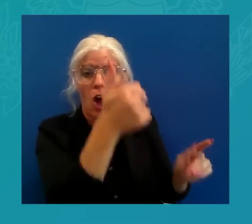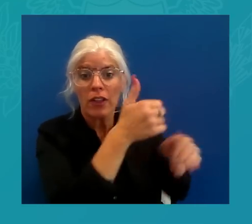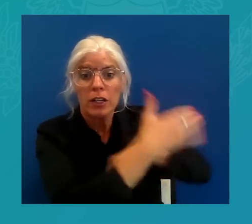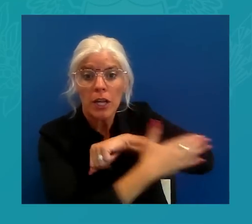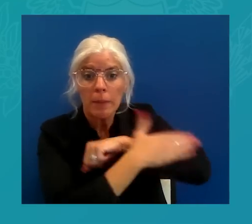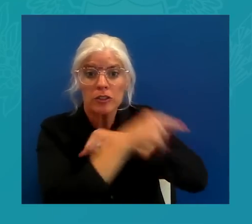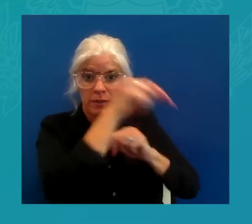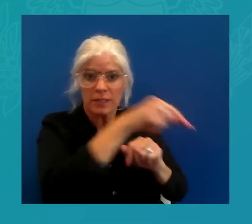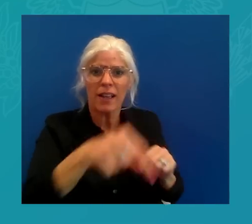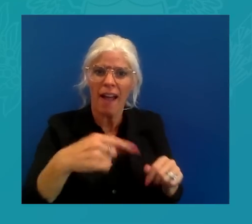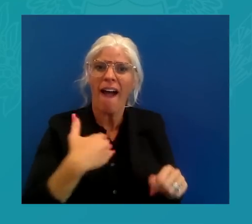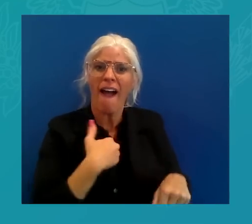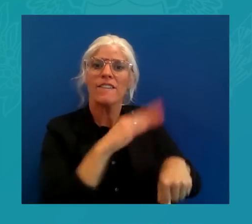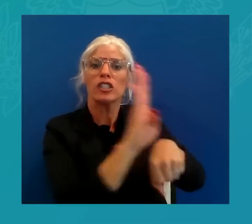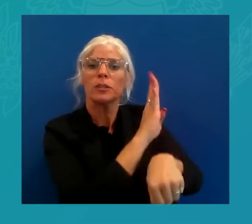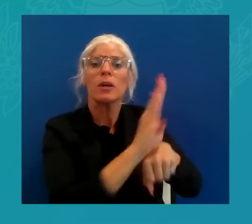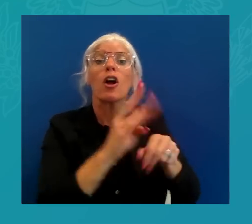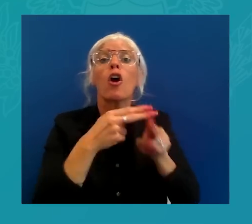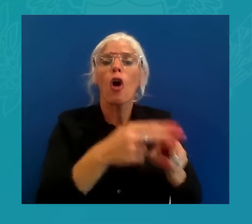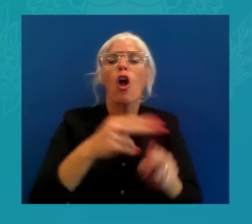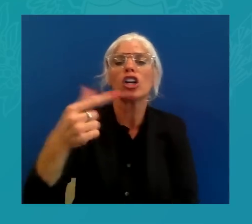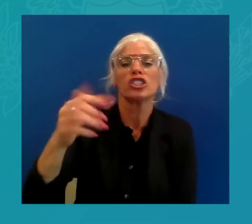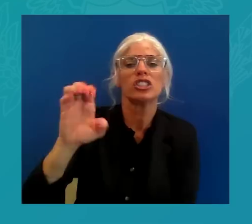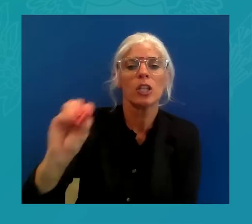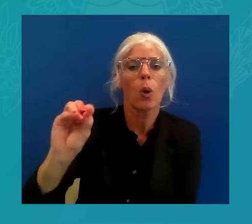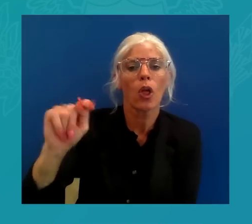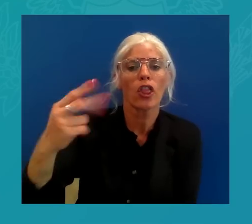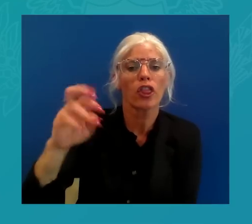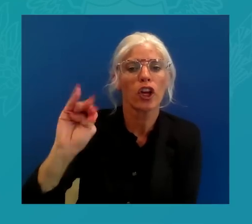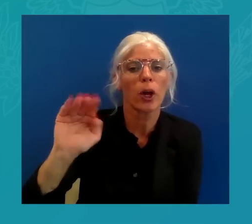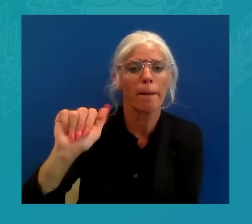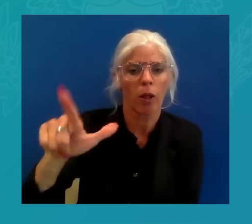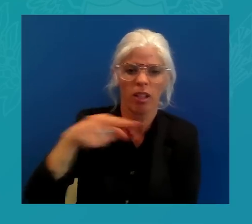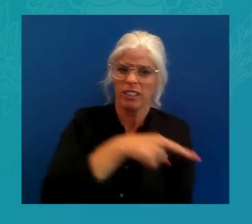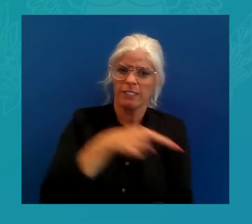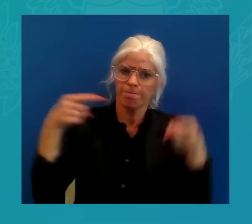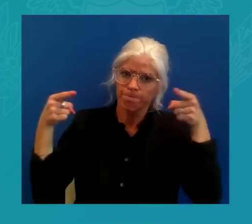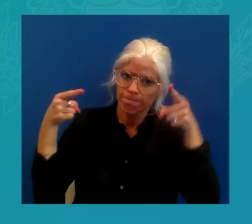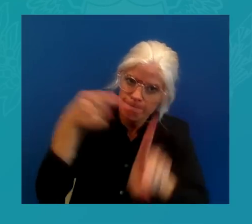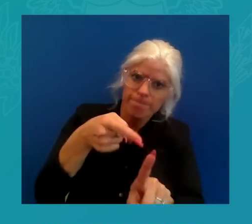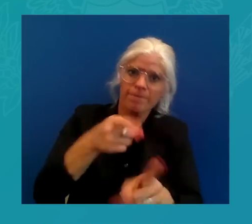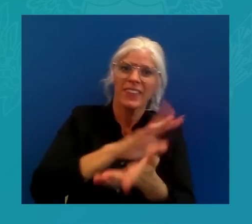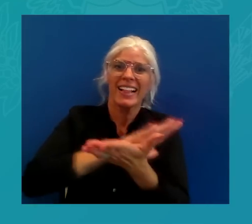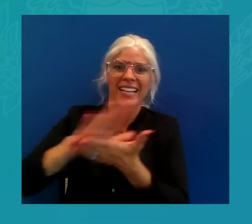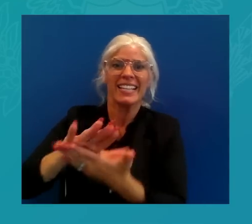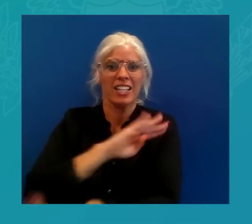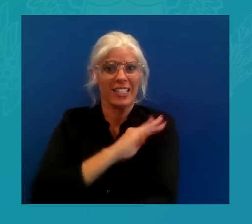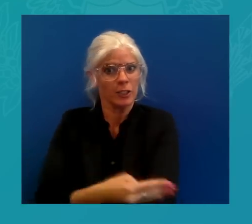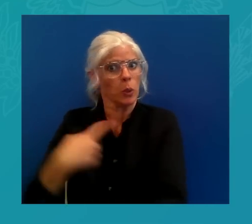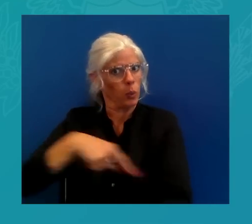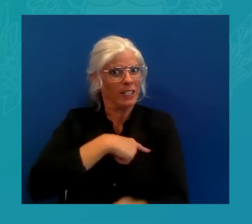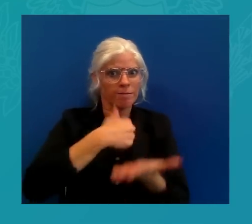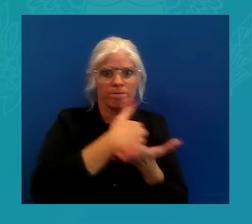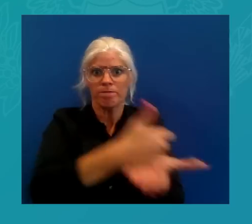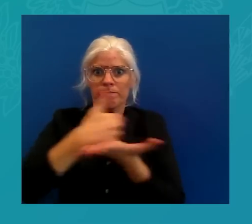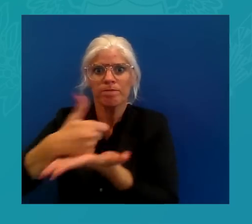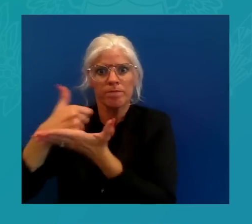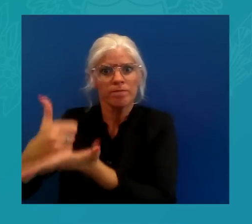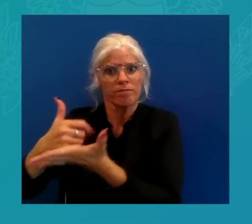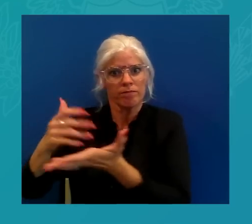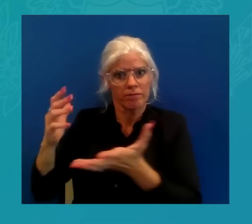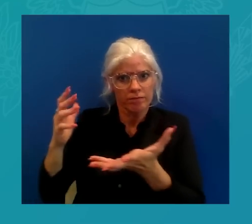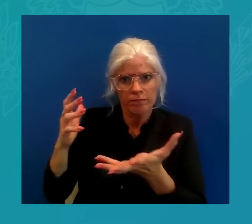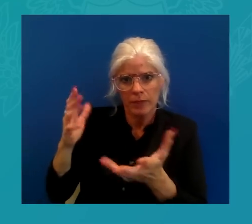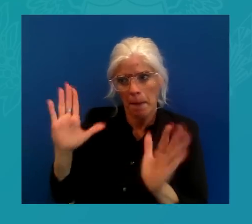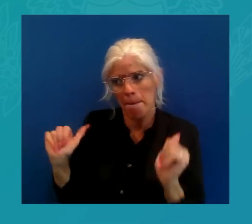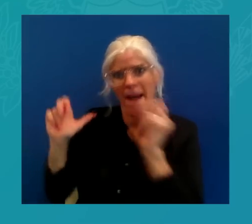workforce. And the Dominican Republic to integrate battery storage in their energy grid. Our work